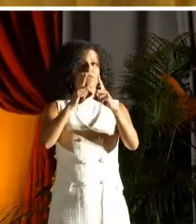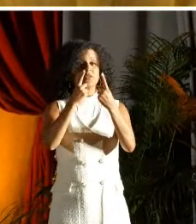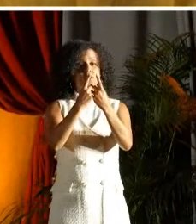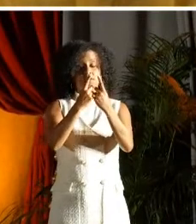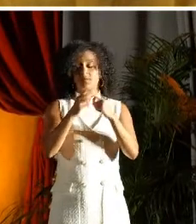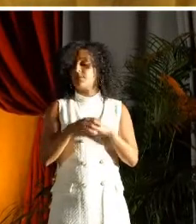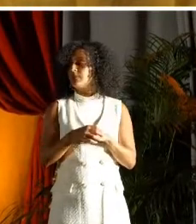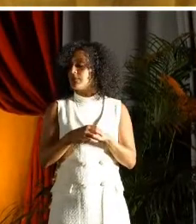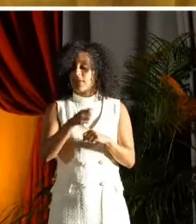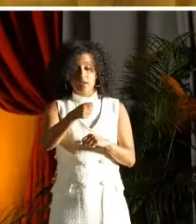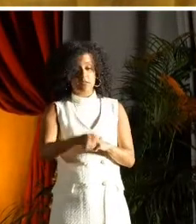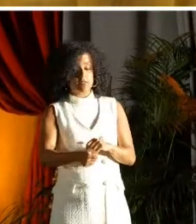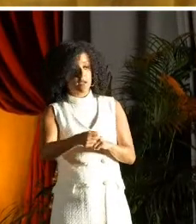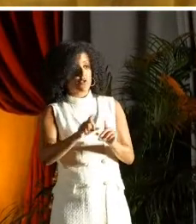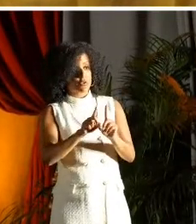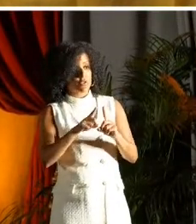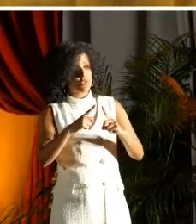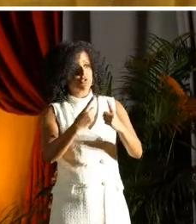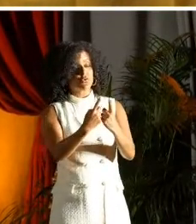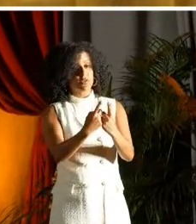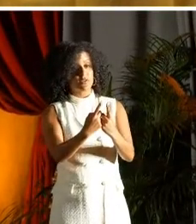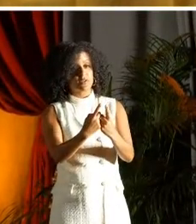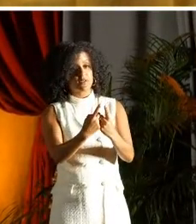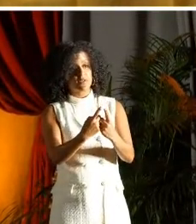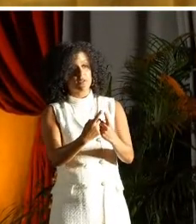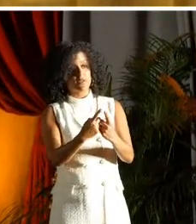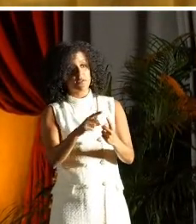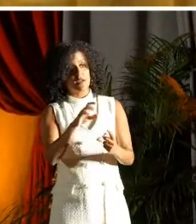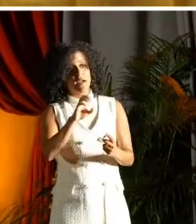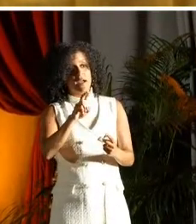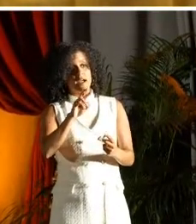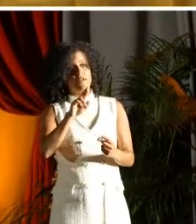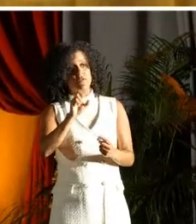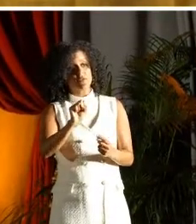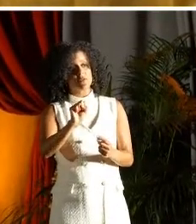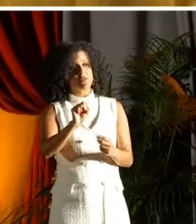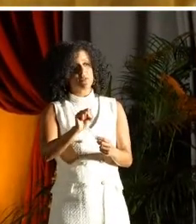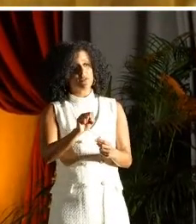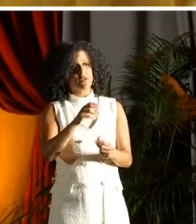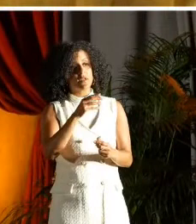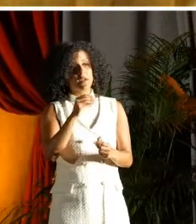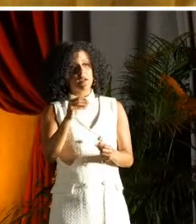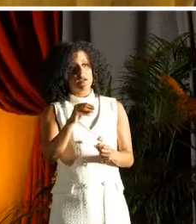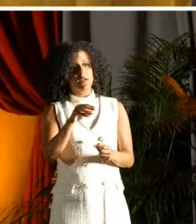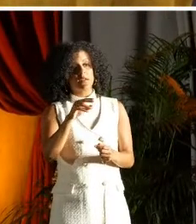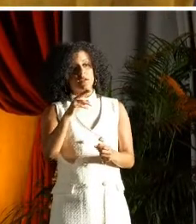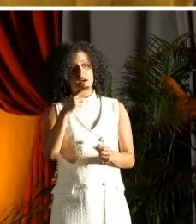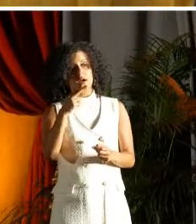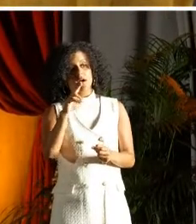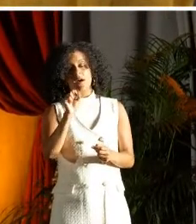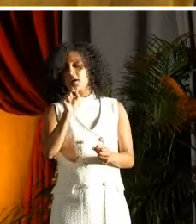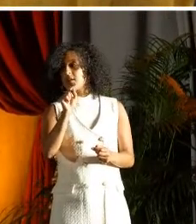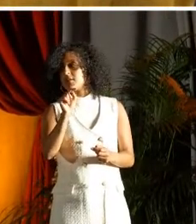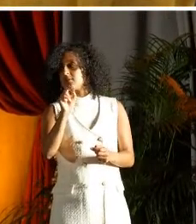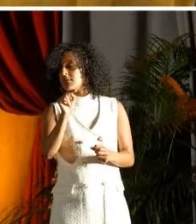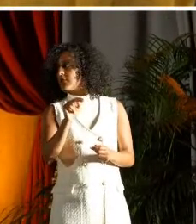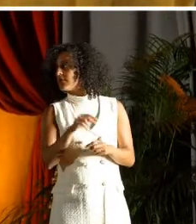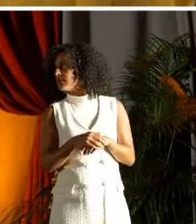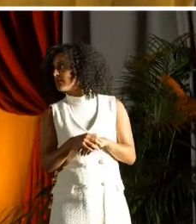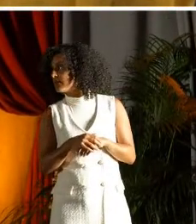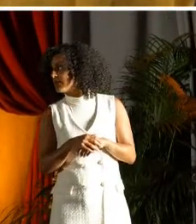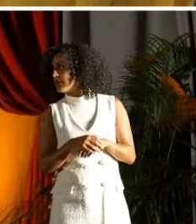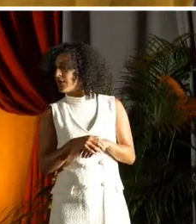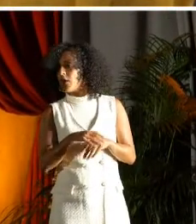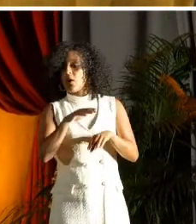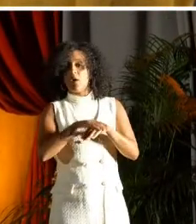Henry. In the Southern District, it was Mega Evers, and it was Winston and W. Hudson. And then